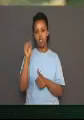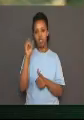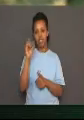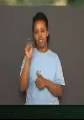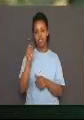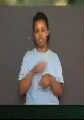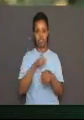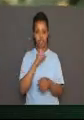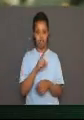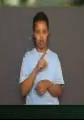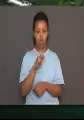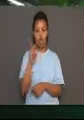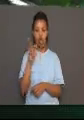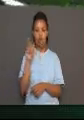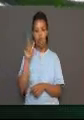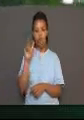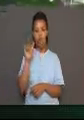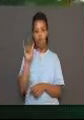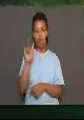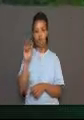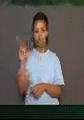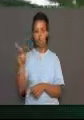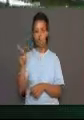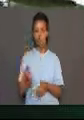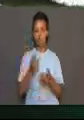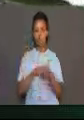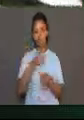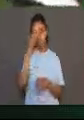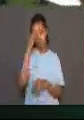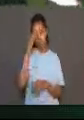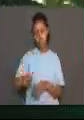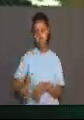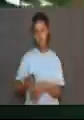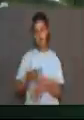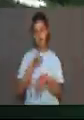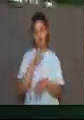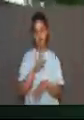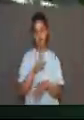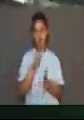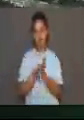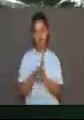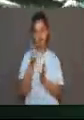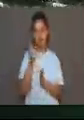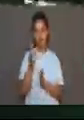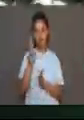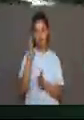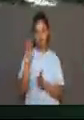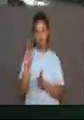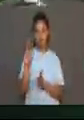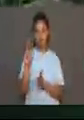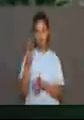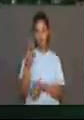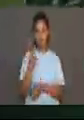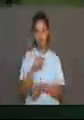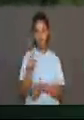Polyploidy is particularly common in plants, such as ferns and Hibiscus